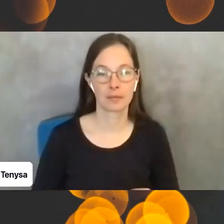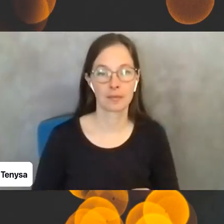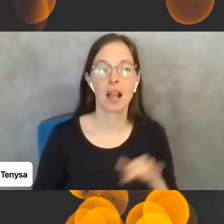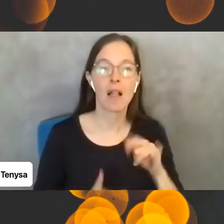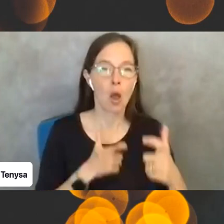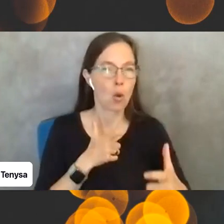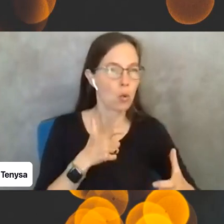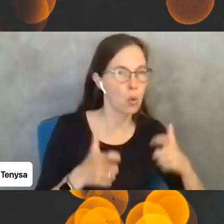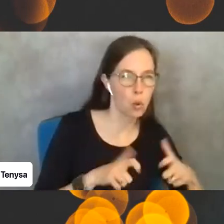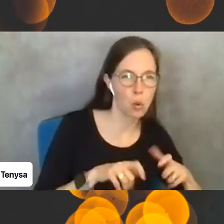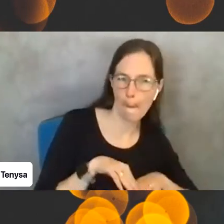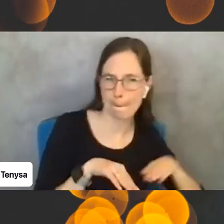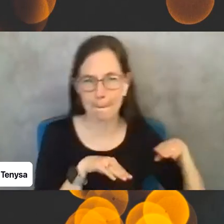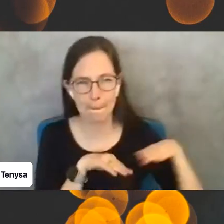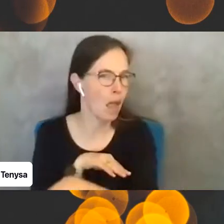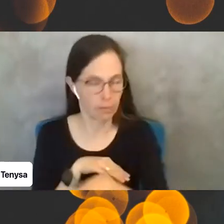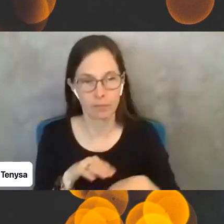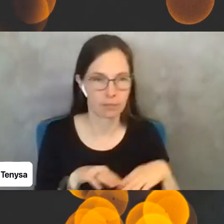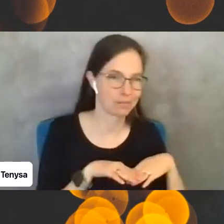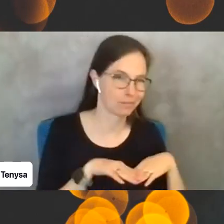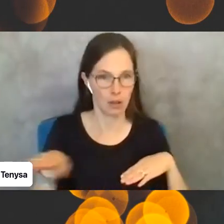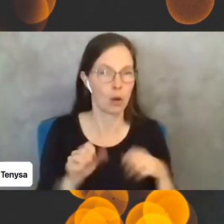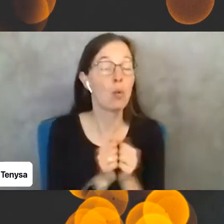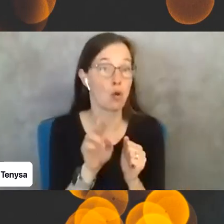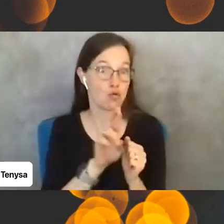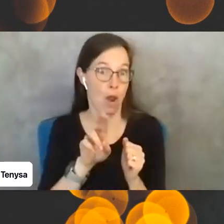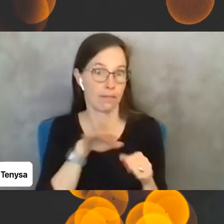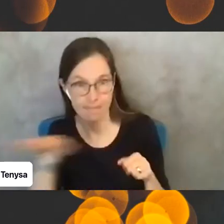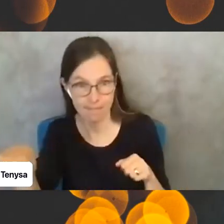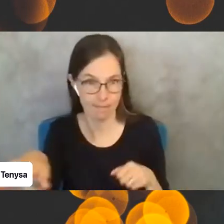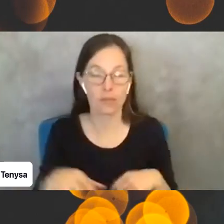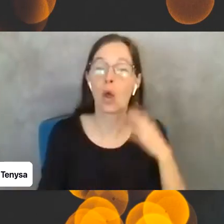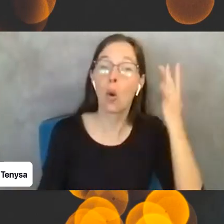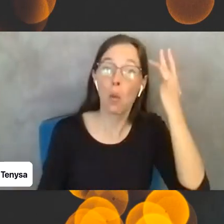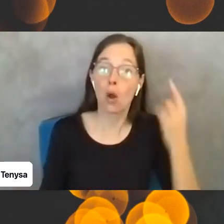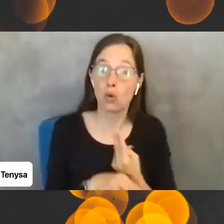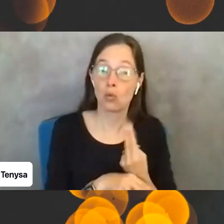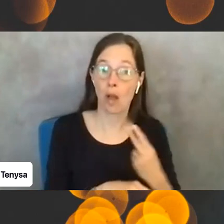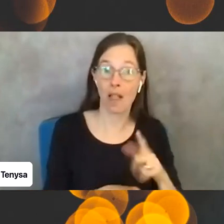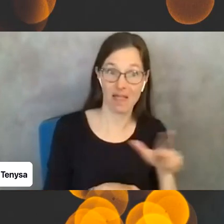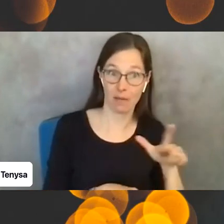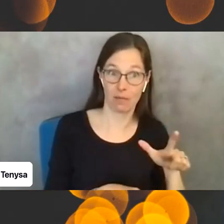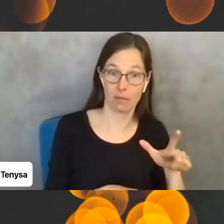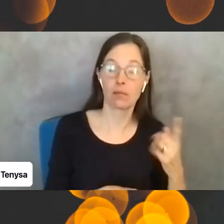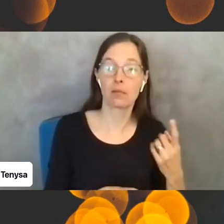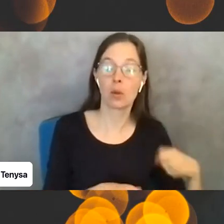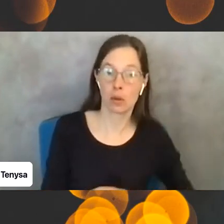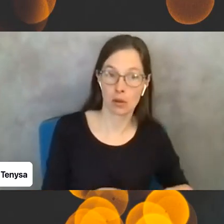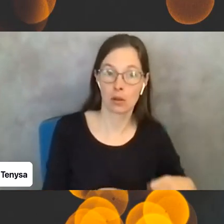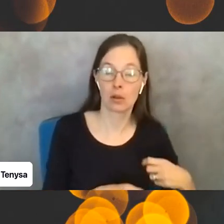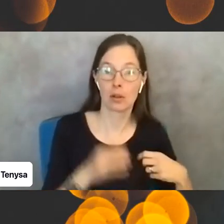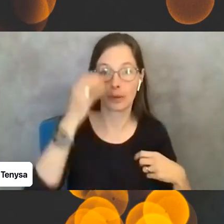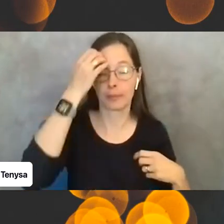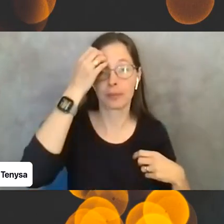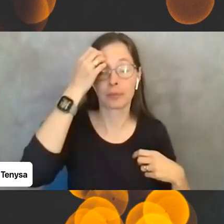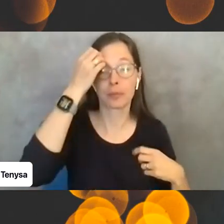advanced step that you're taking with your right leg. The reason why I'm using your left leg as the one that's actually,